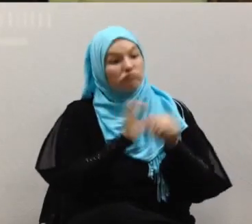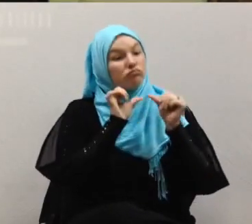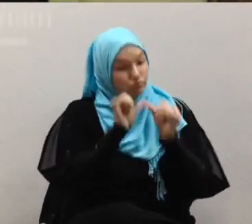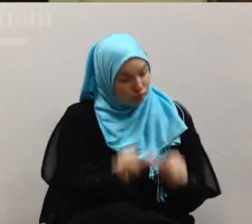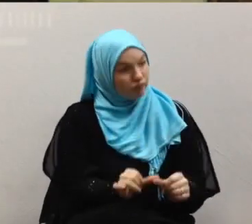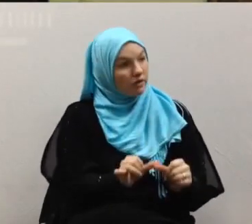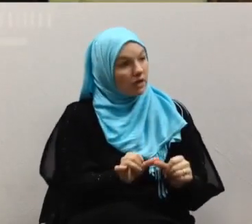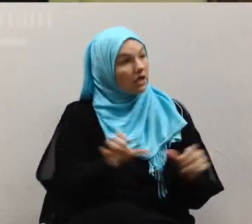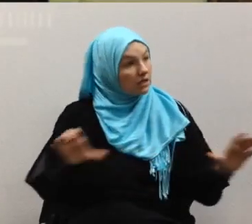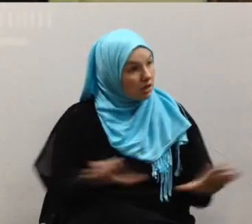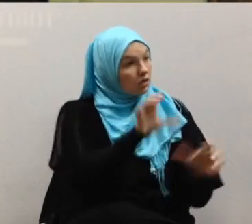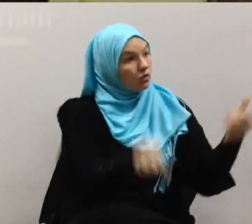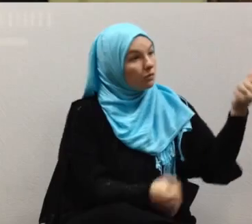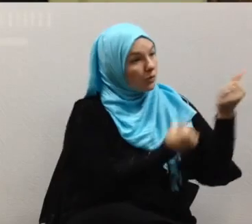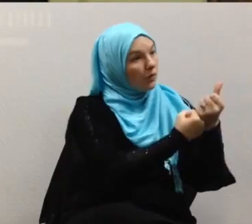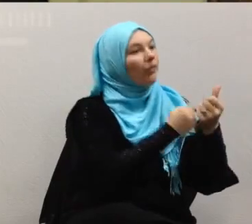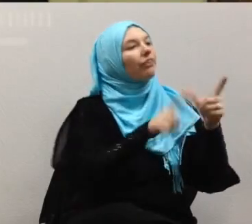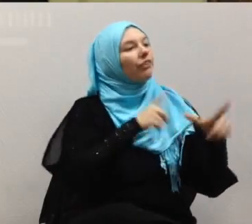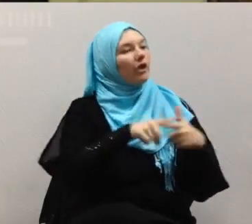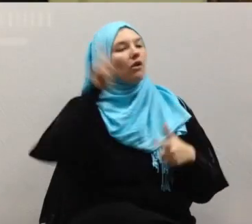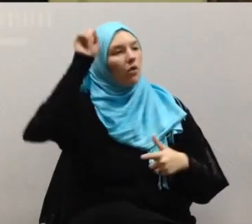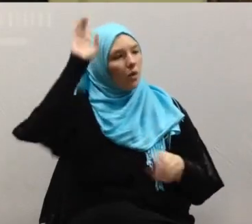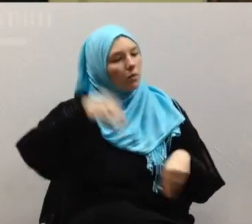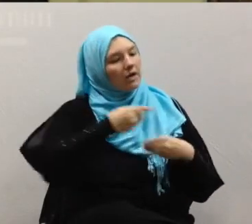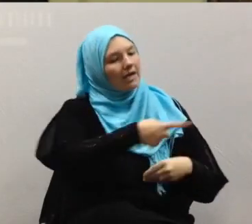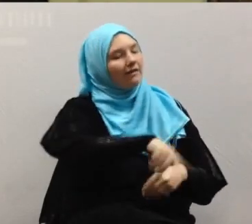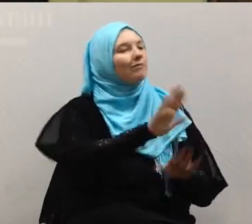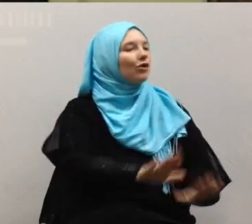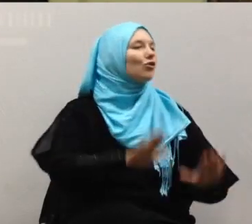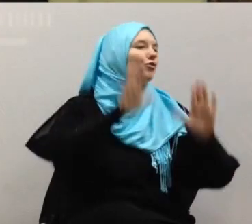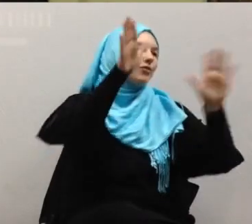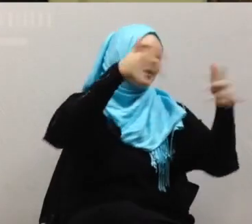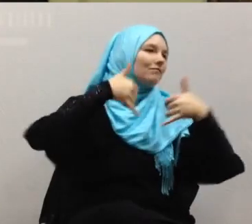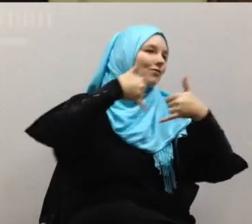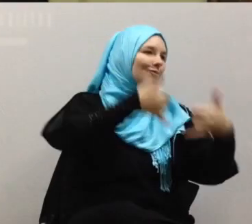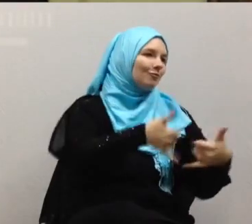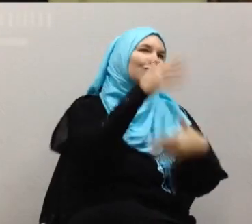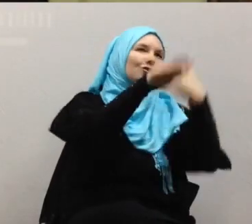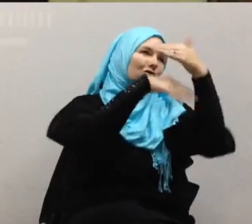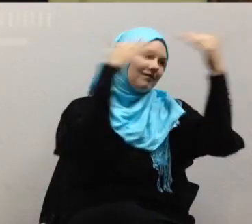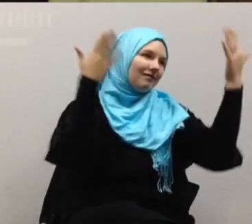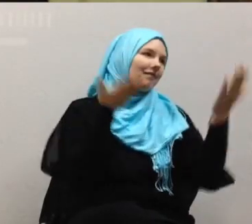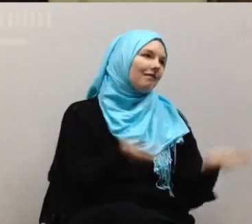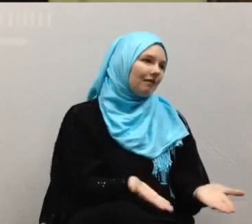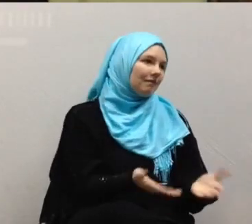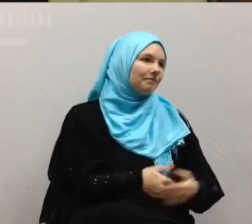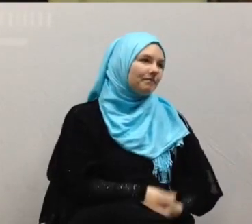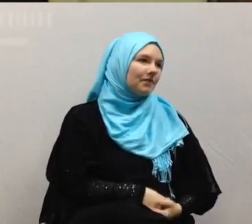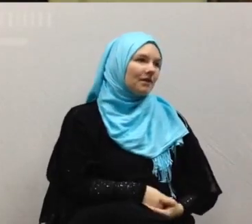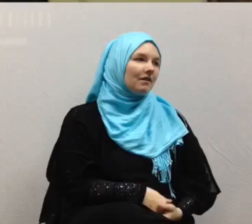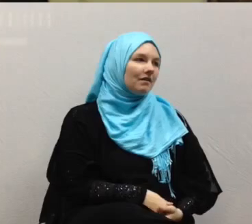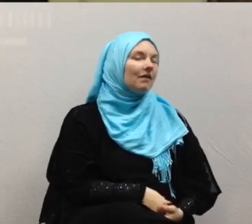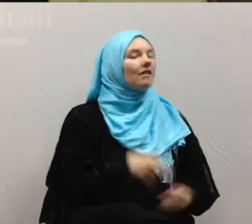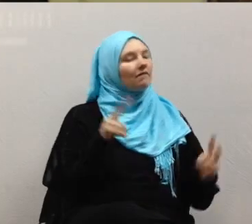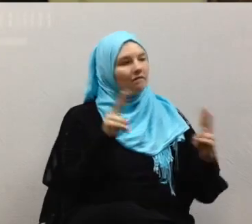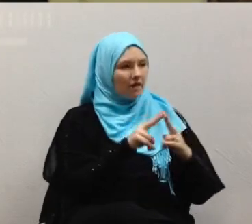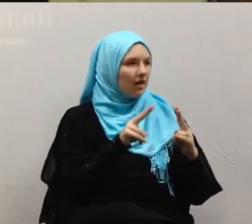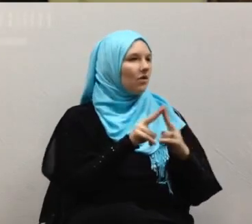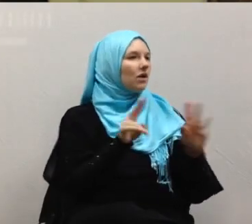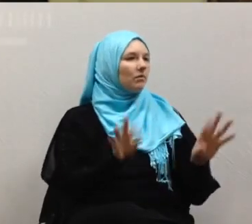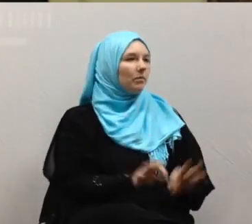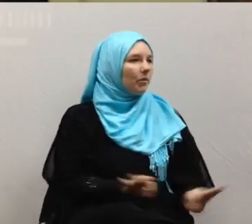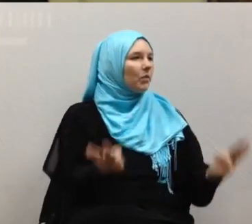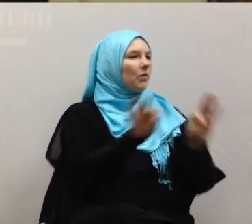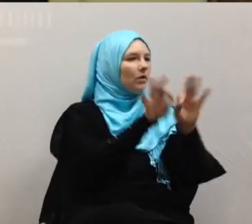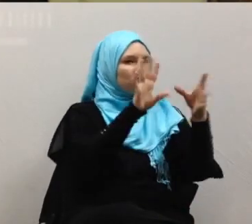Allah will give him a great reward. Very interactive, very engaging. Allah is not